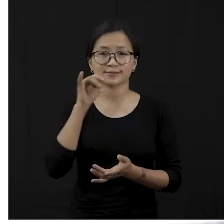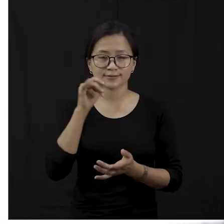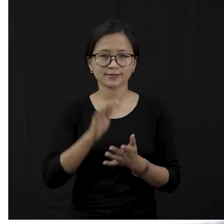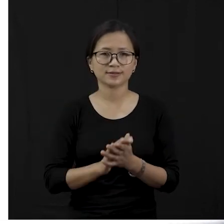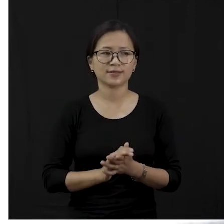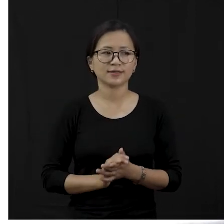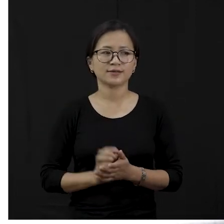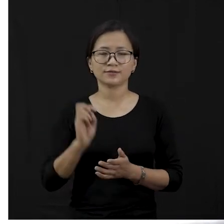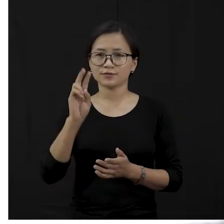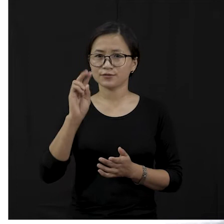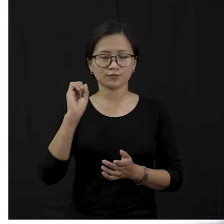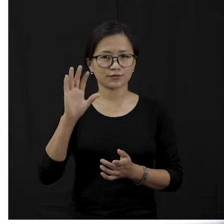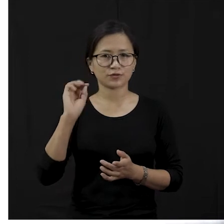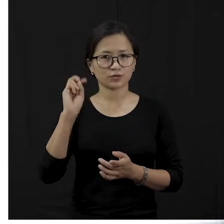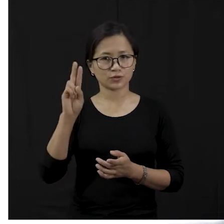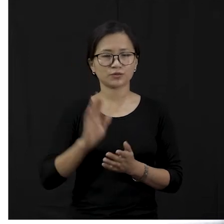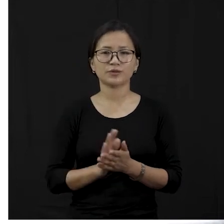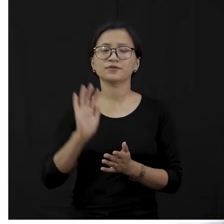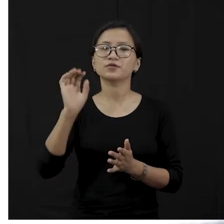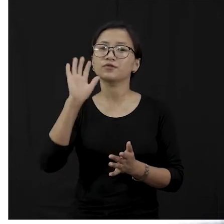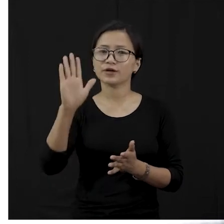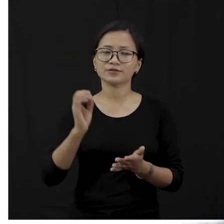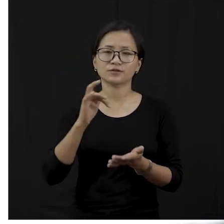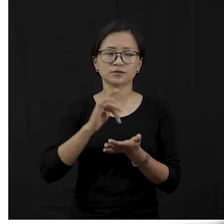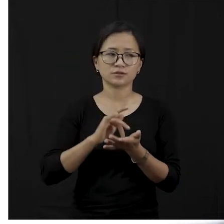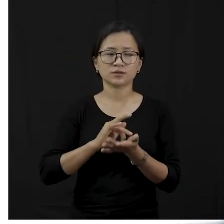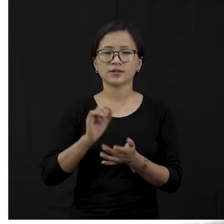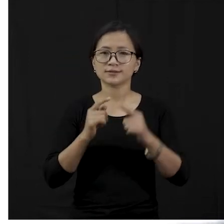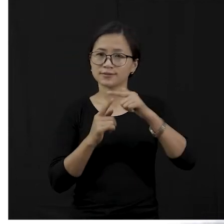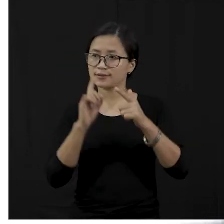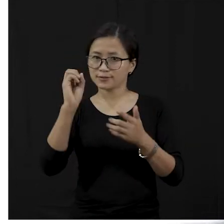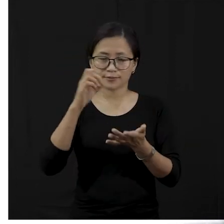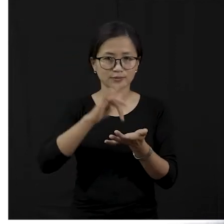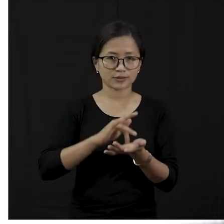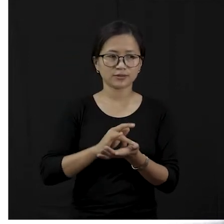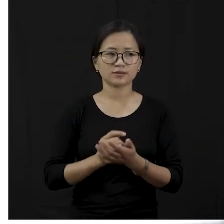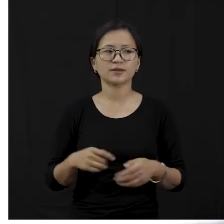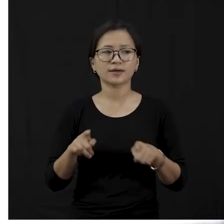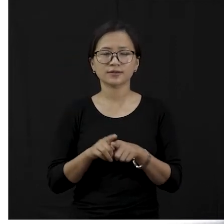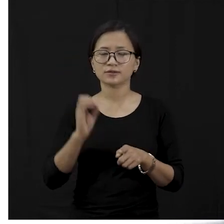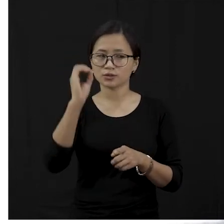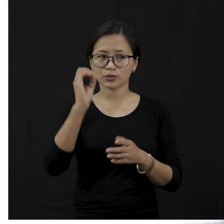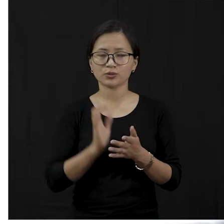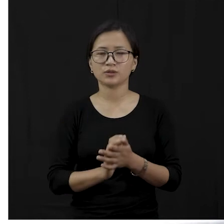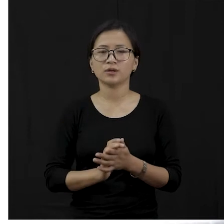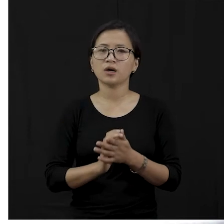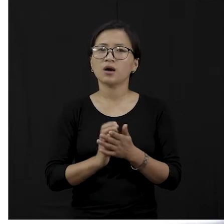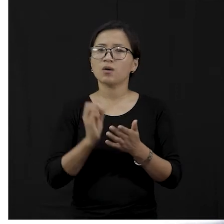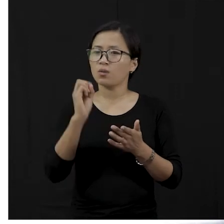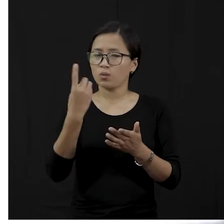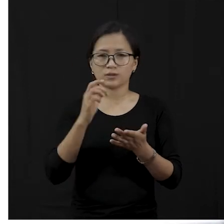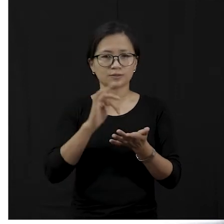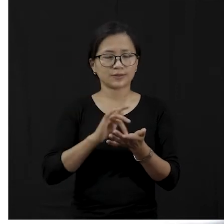in ones place. First, we are going to add the numbers in the ones place. The numbers in the